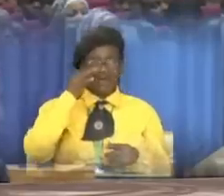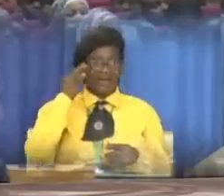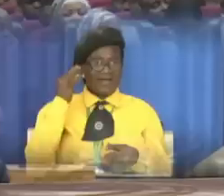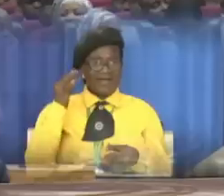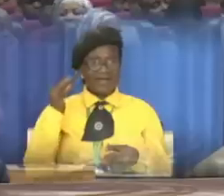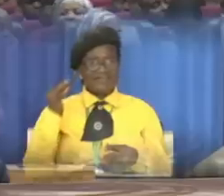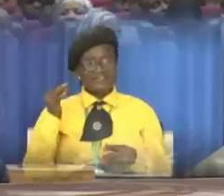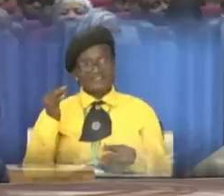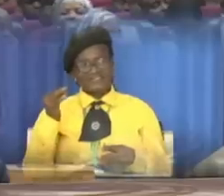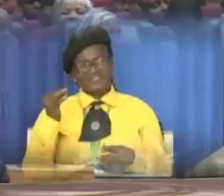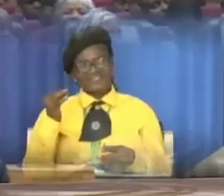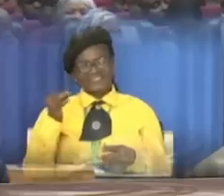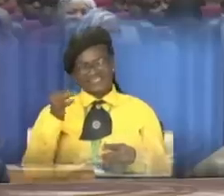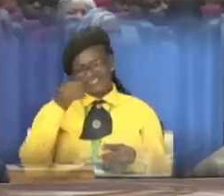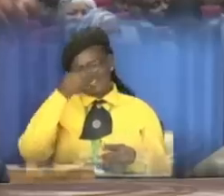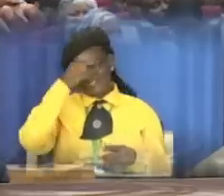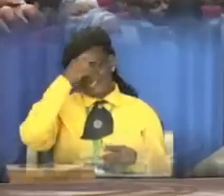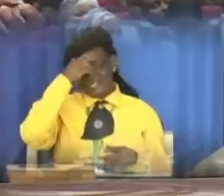call.